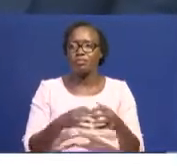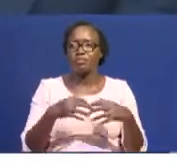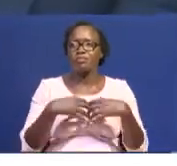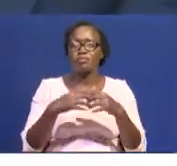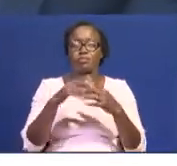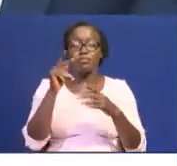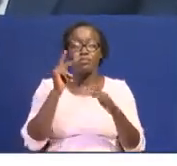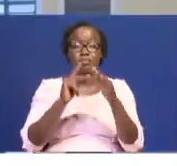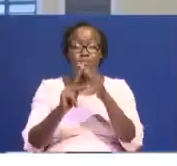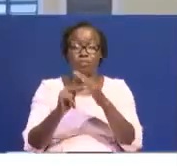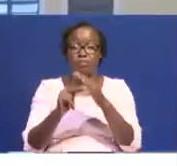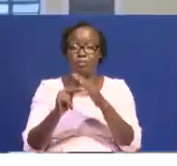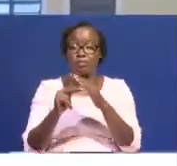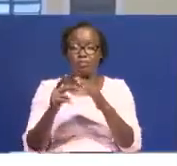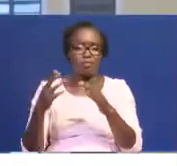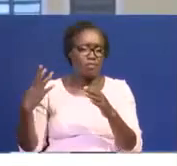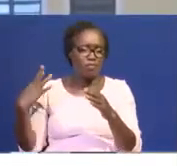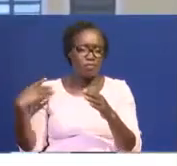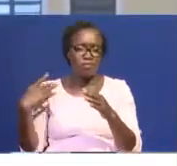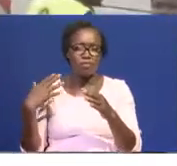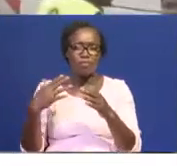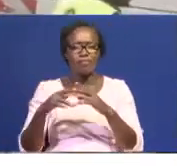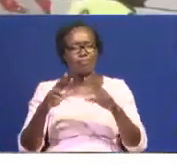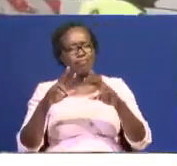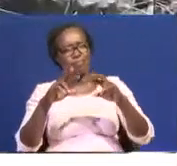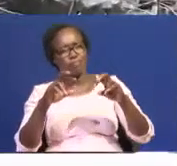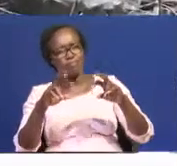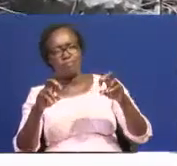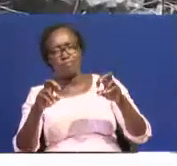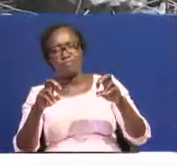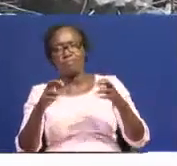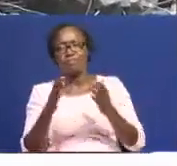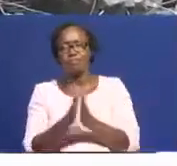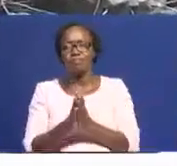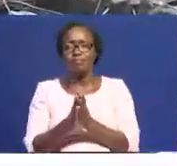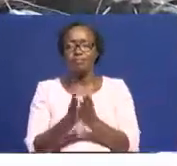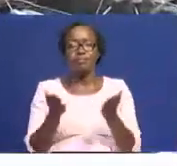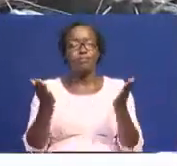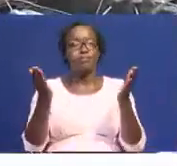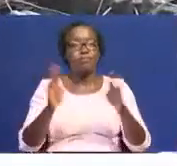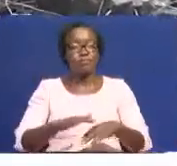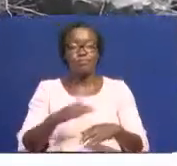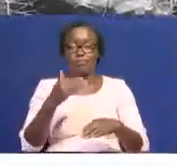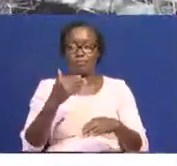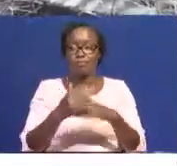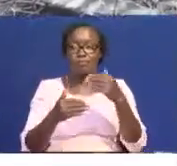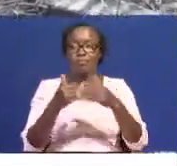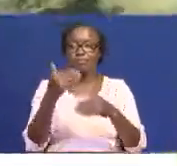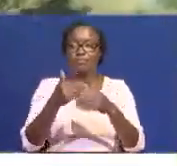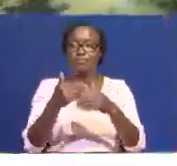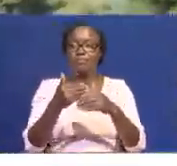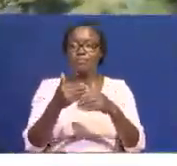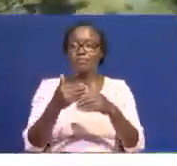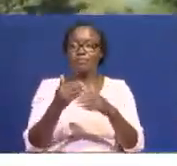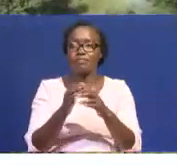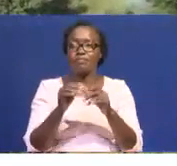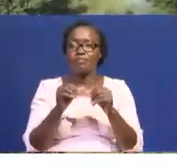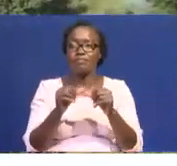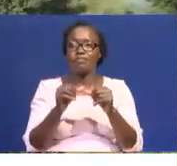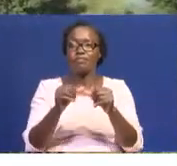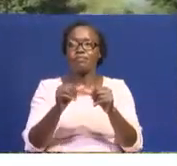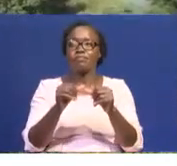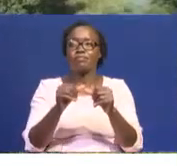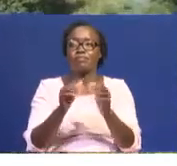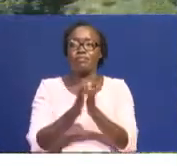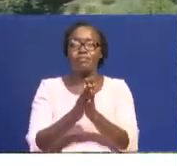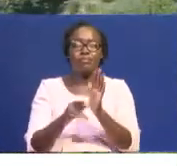engineering profession has over the years come under scrutiny over cases of collapsed buildings, and the pressure continues to mount as